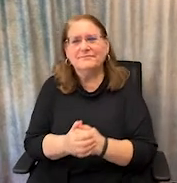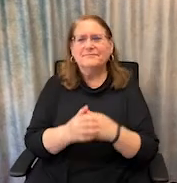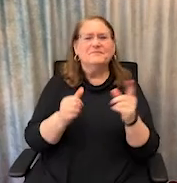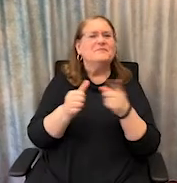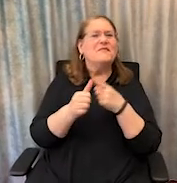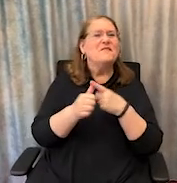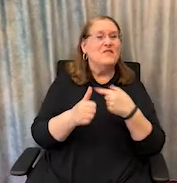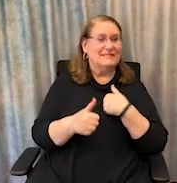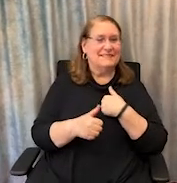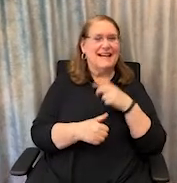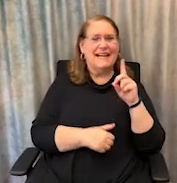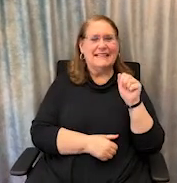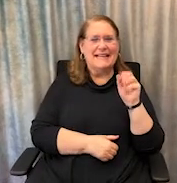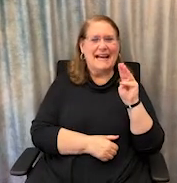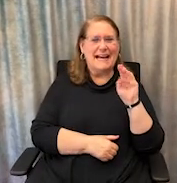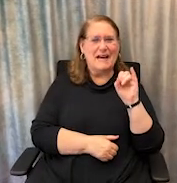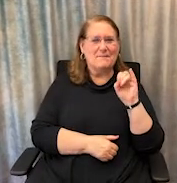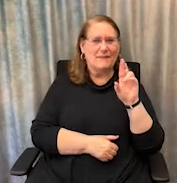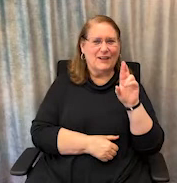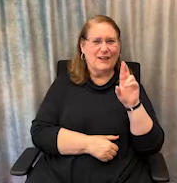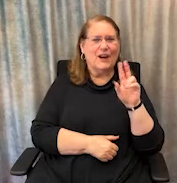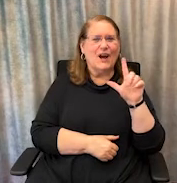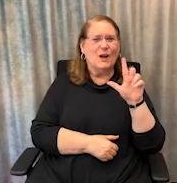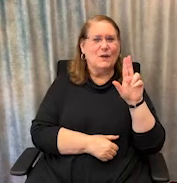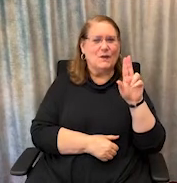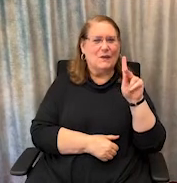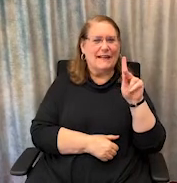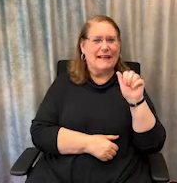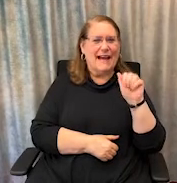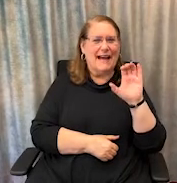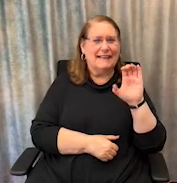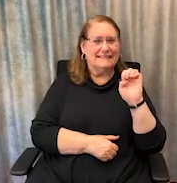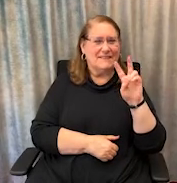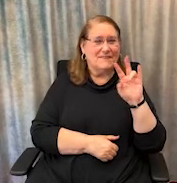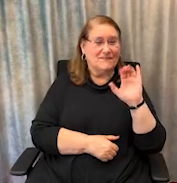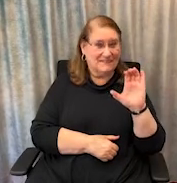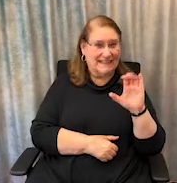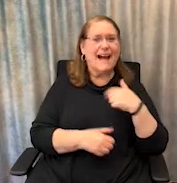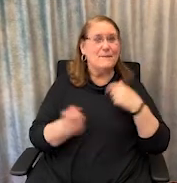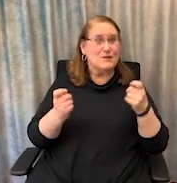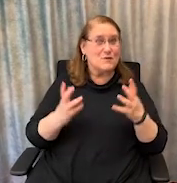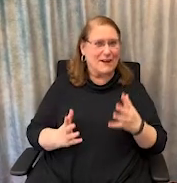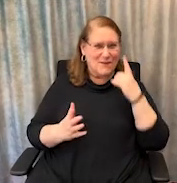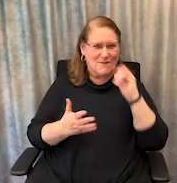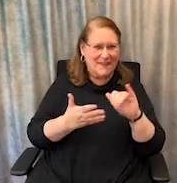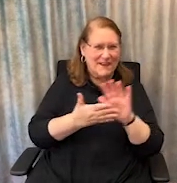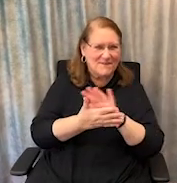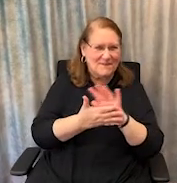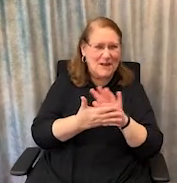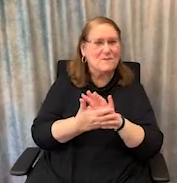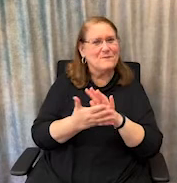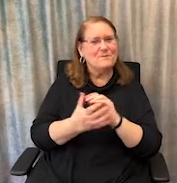Okay, then I'm starting. My name is Damir Lukacevic. I'm the director of the film Wet Dog, and I'm very